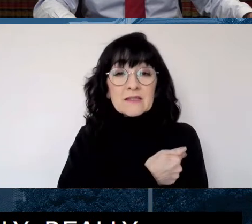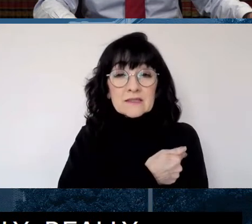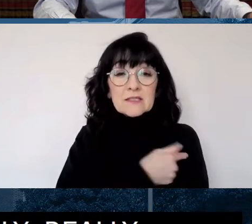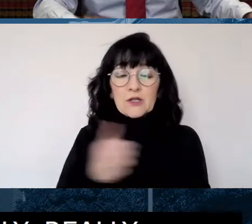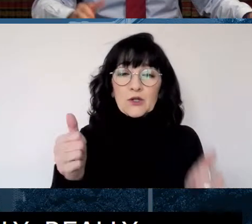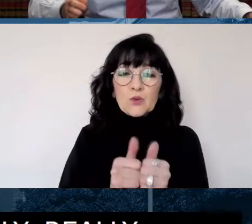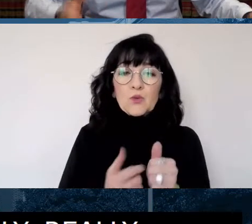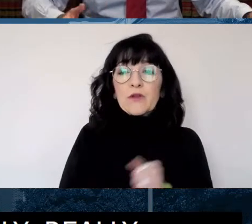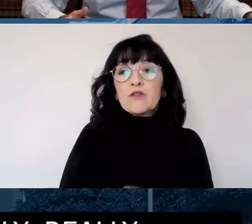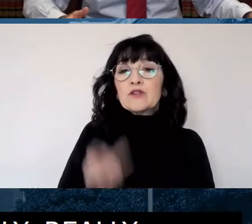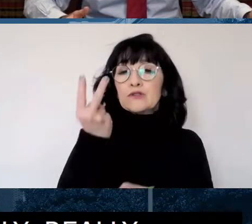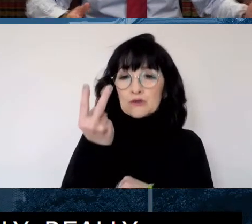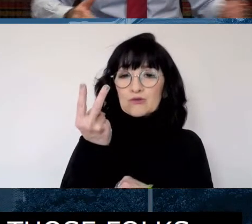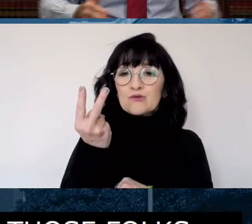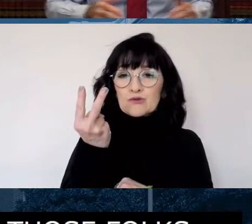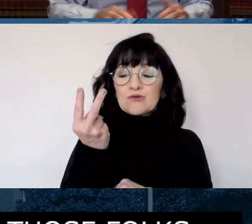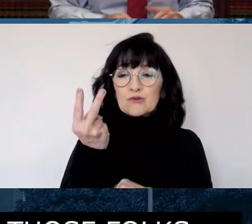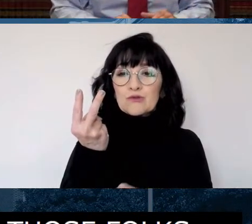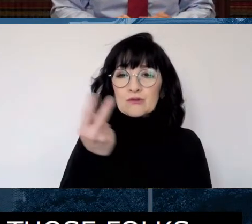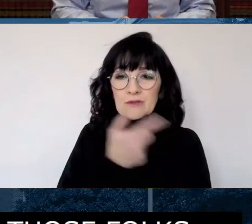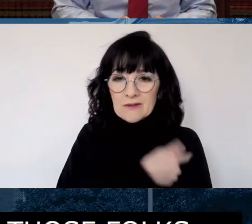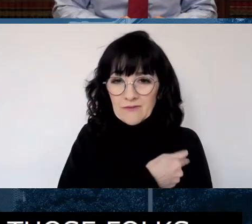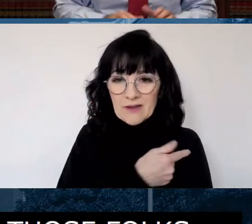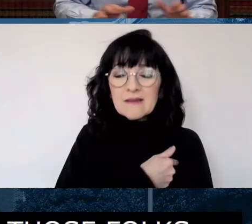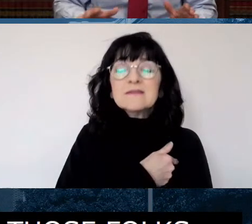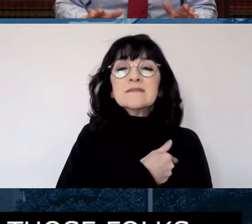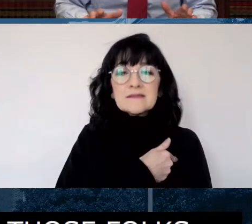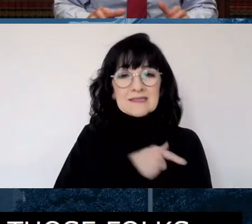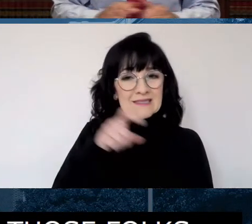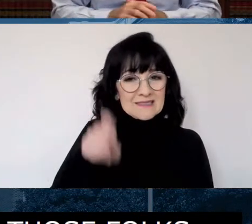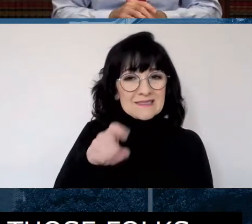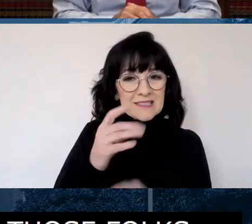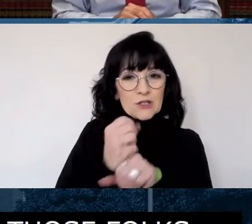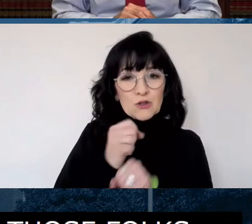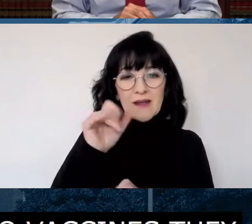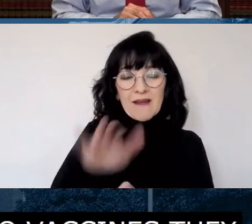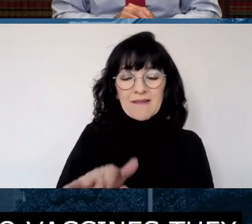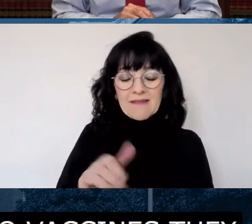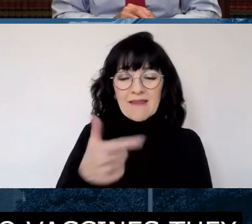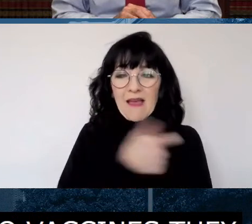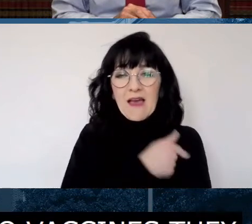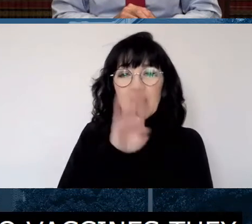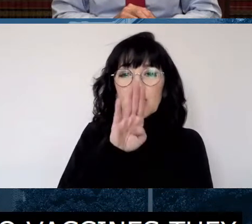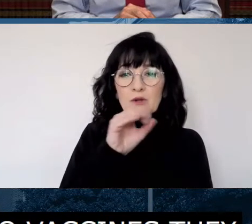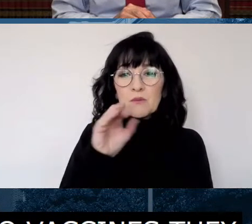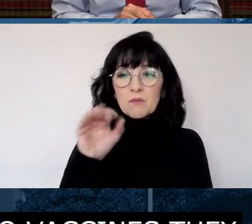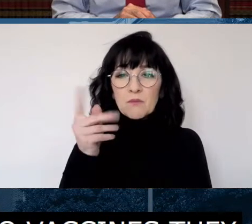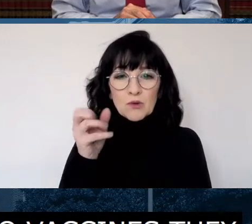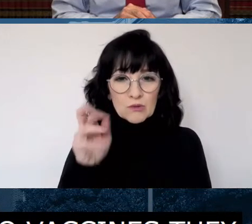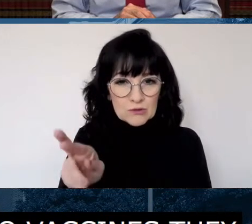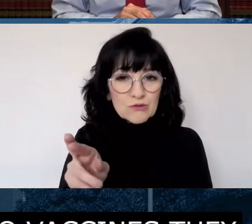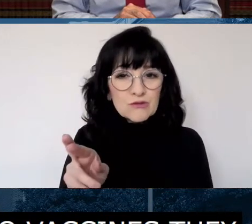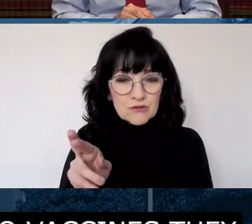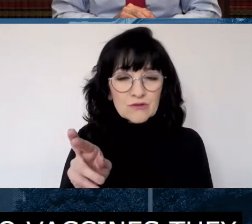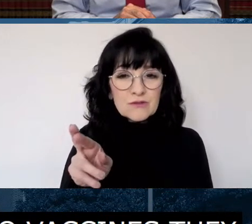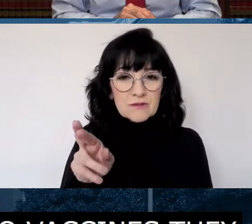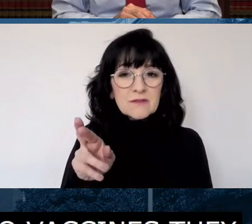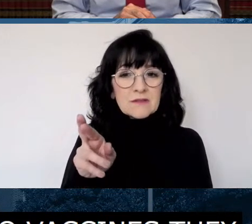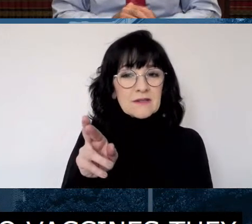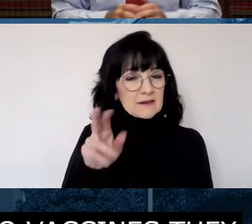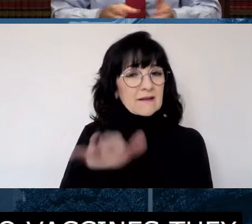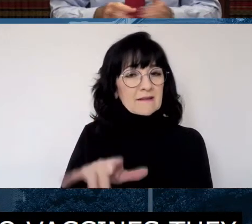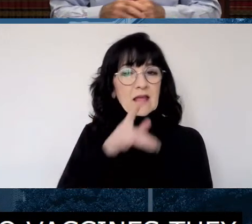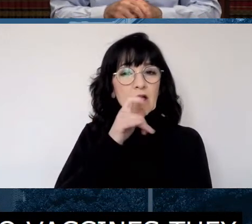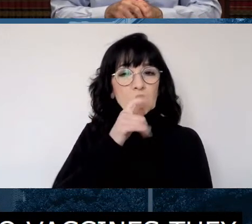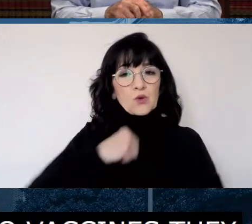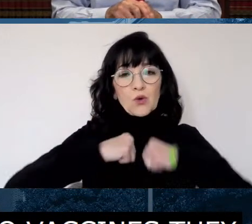vaccines that they've received need to get that booster shot. We don't have as many as we need, as it would be protective.